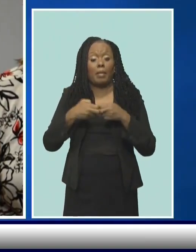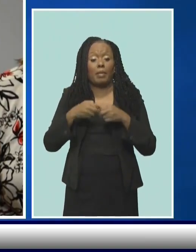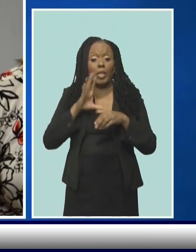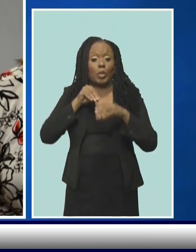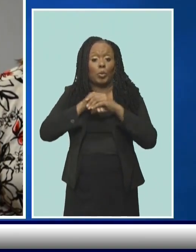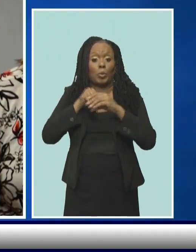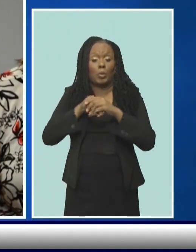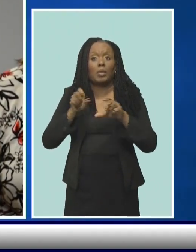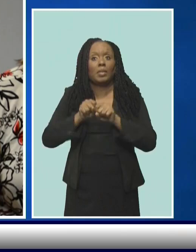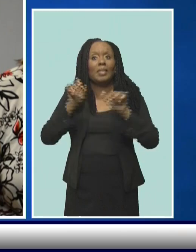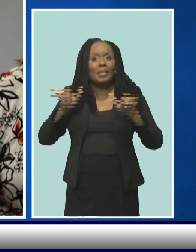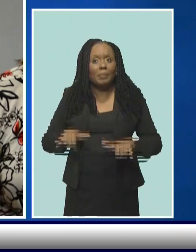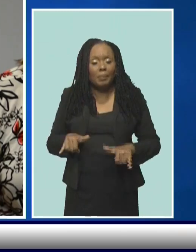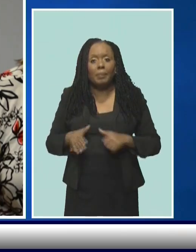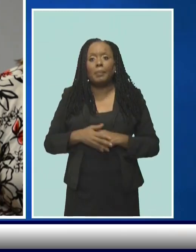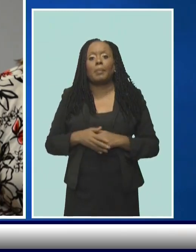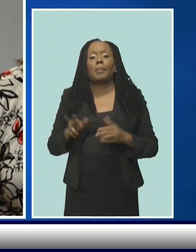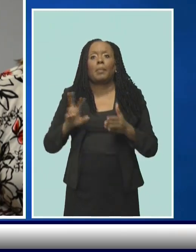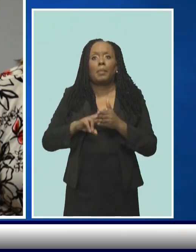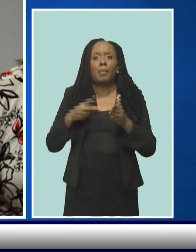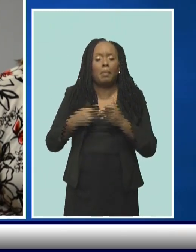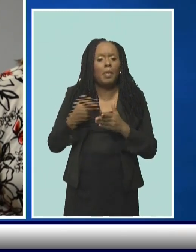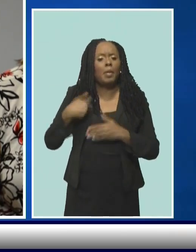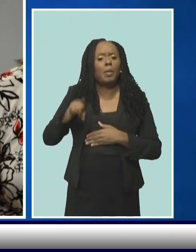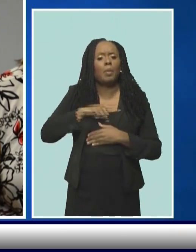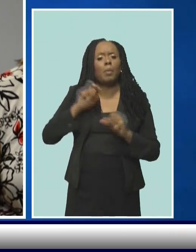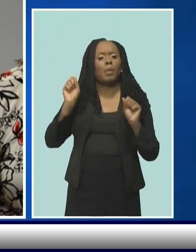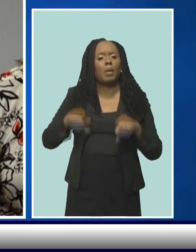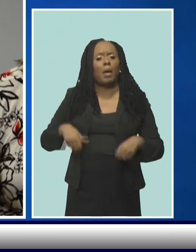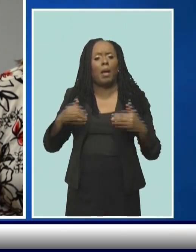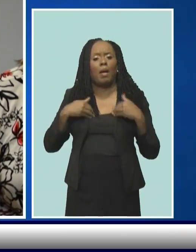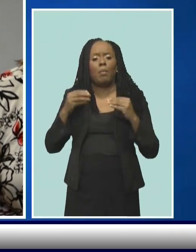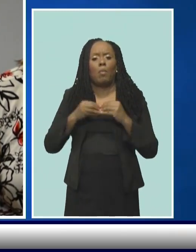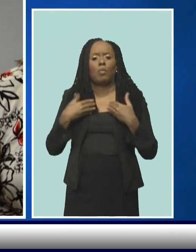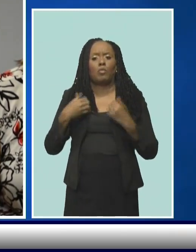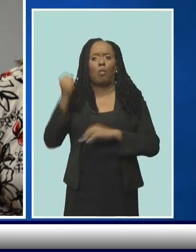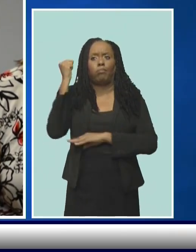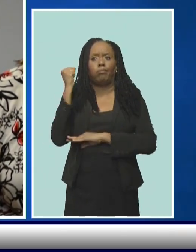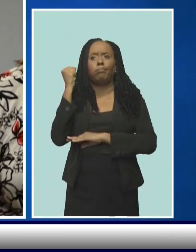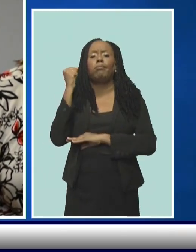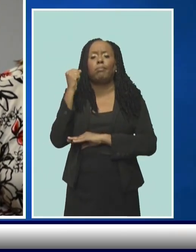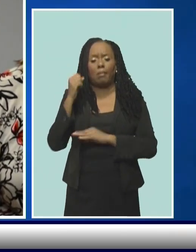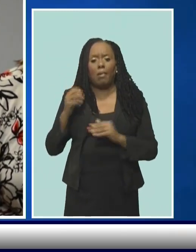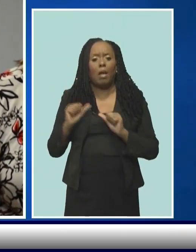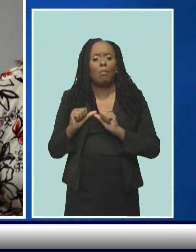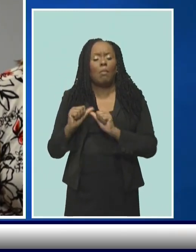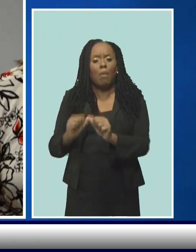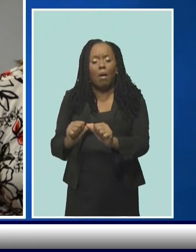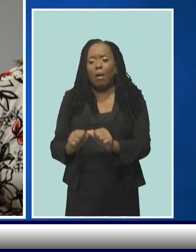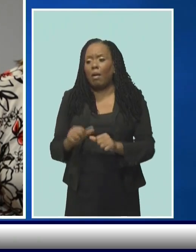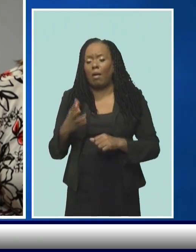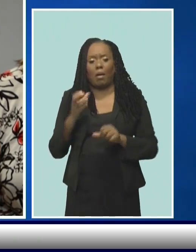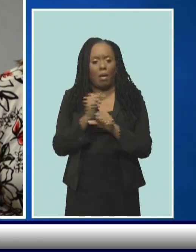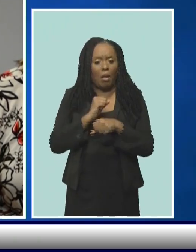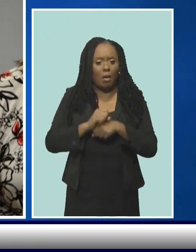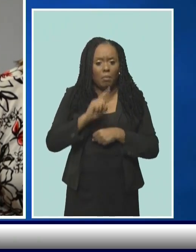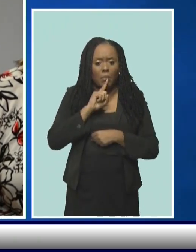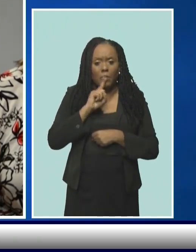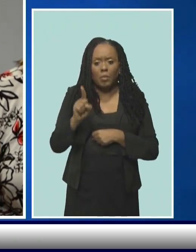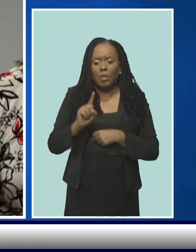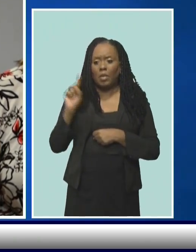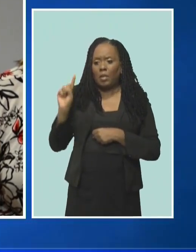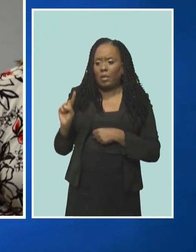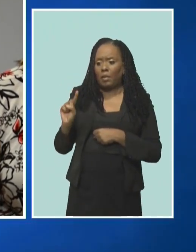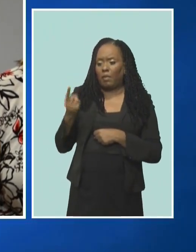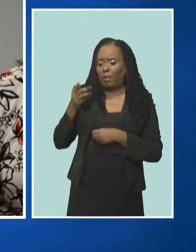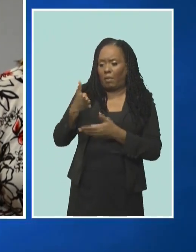to the broad issues on the grid to create that stability and to be able to unlock once and for all, at least in this very first tranche